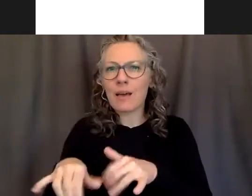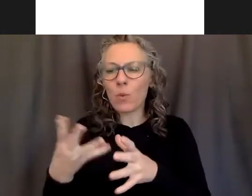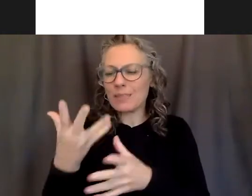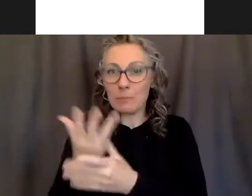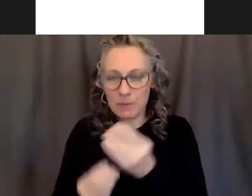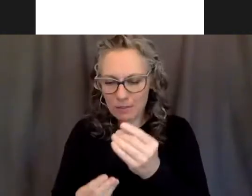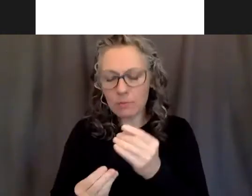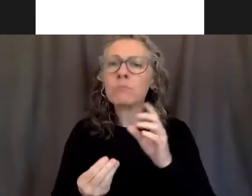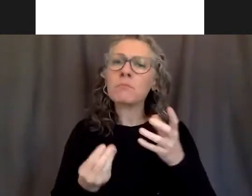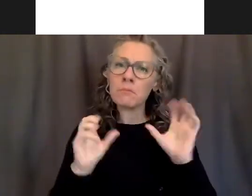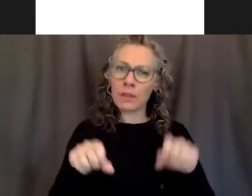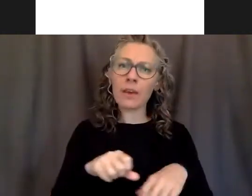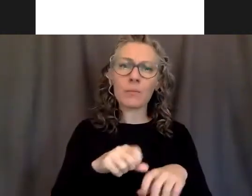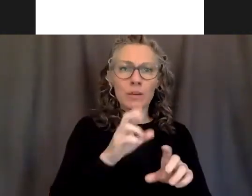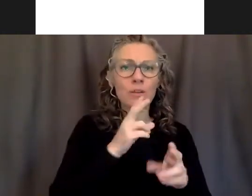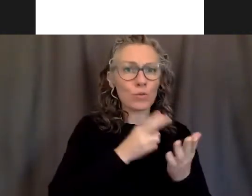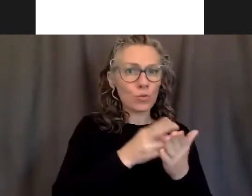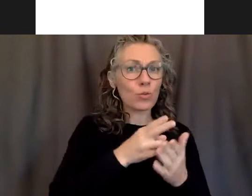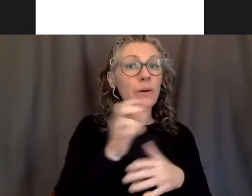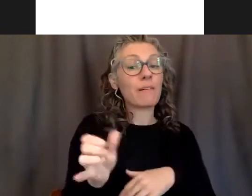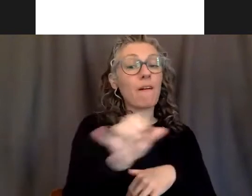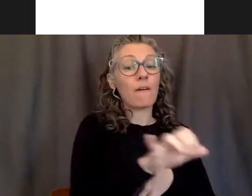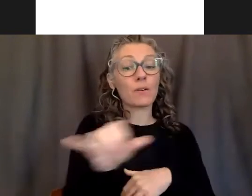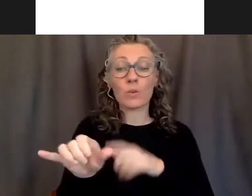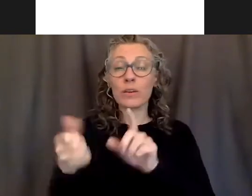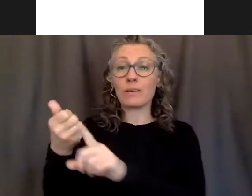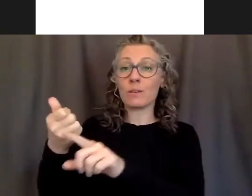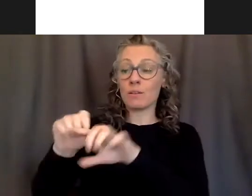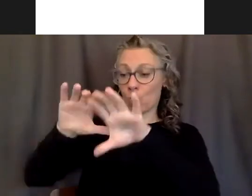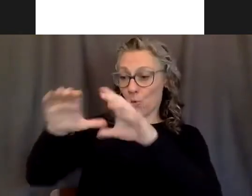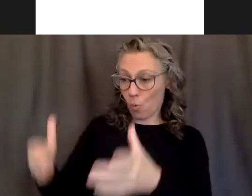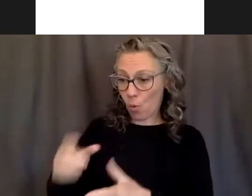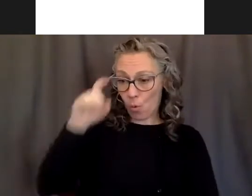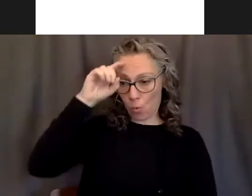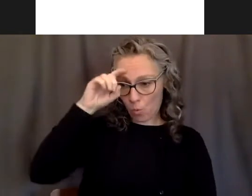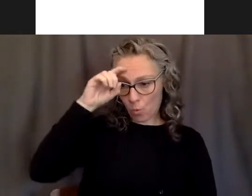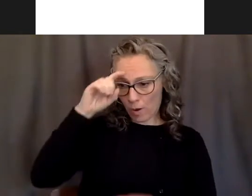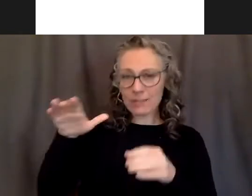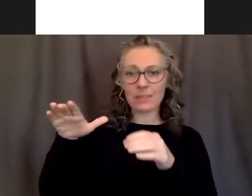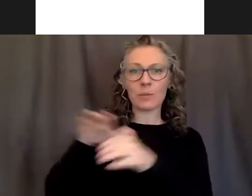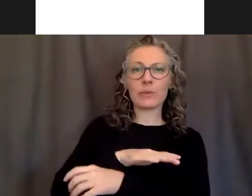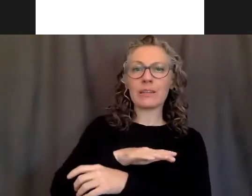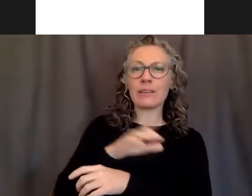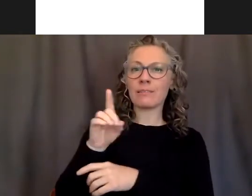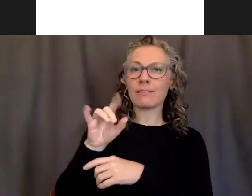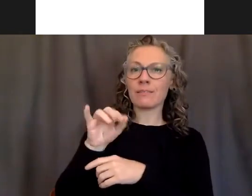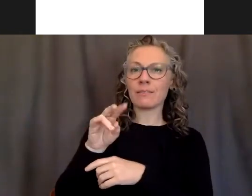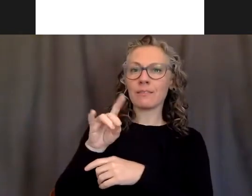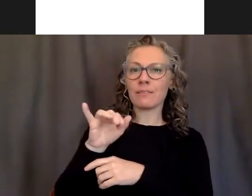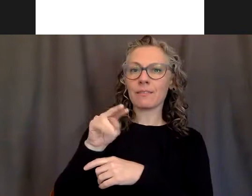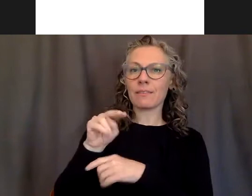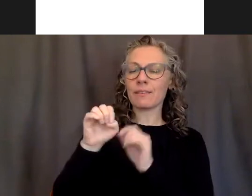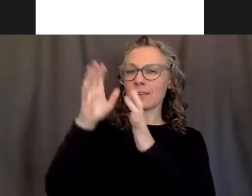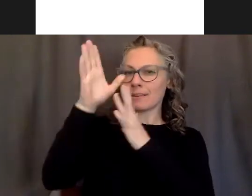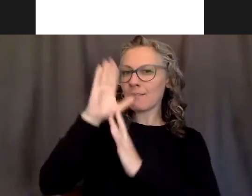true, but it's not your only truth. The truth is also that you're whole and wise and complete and divine, and you